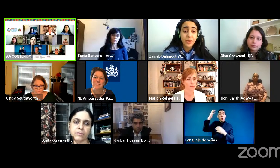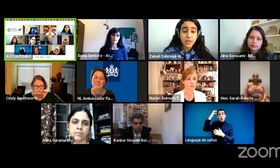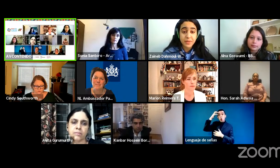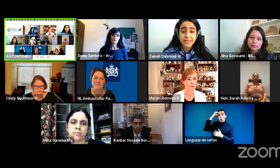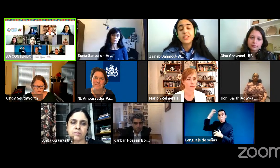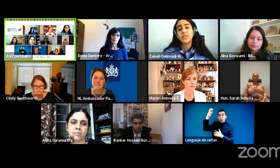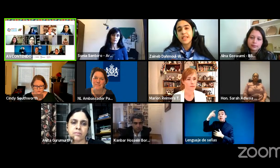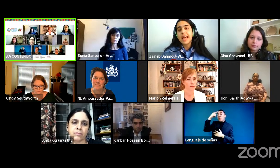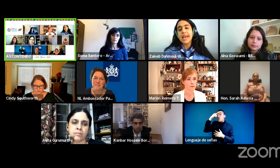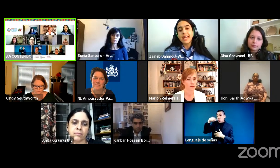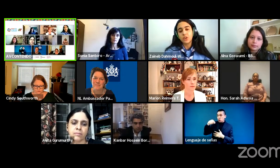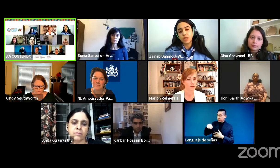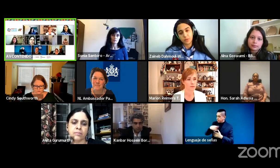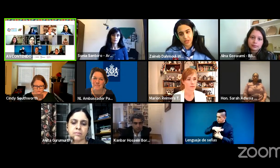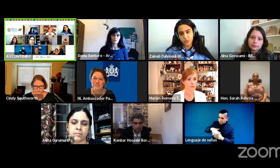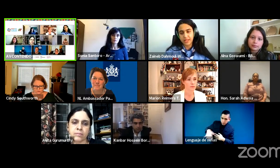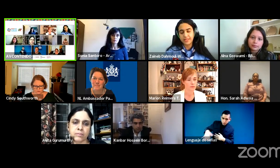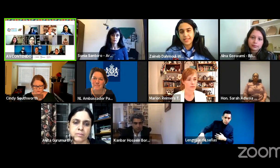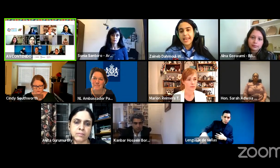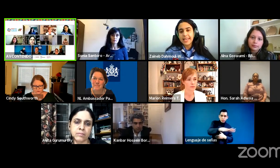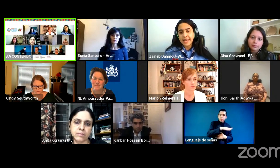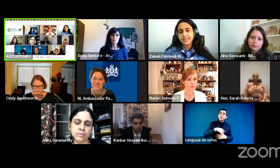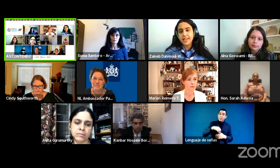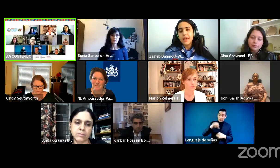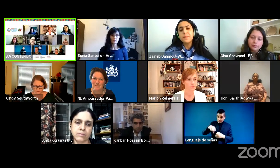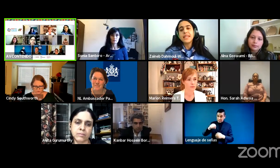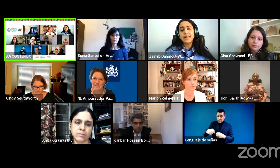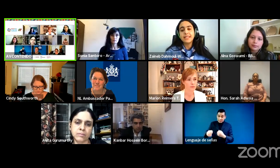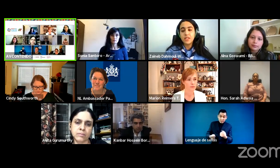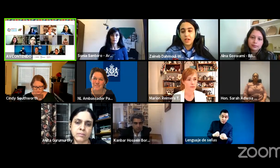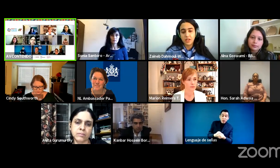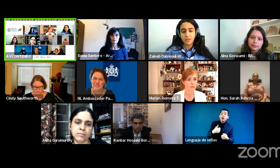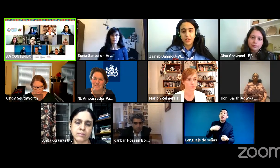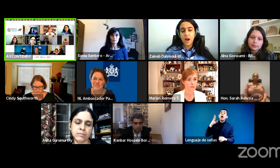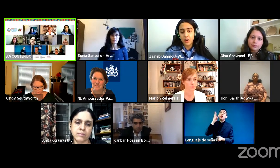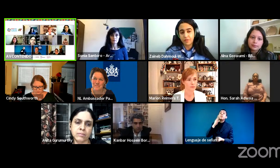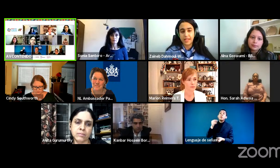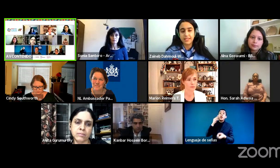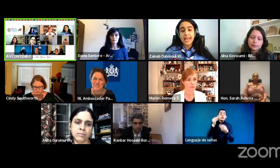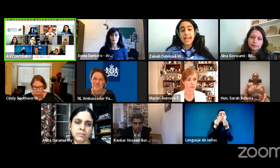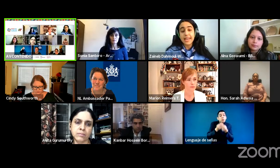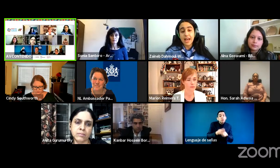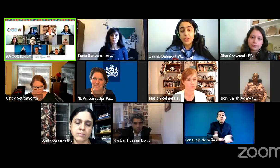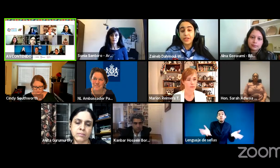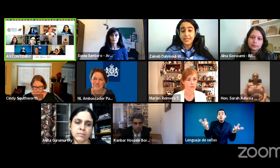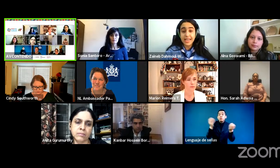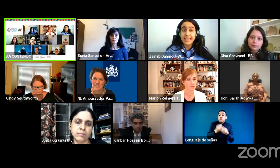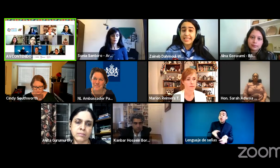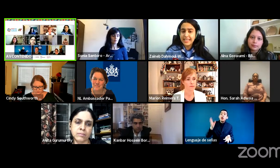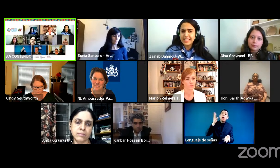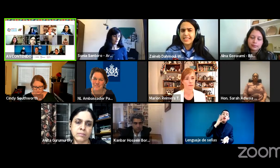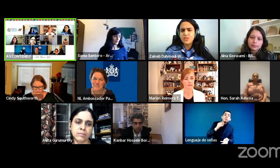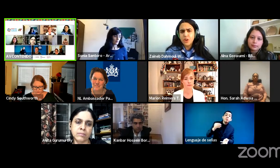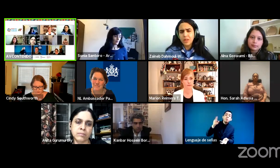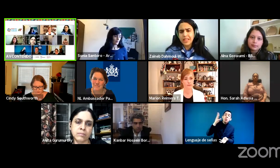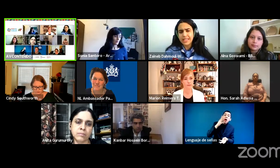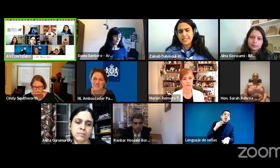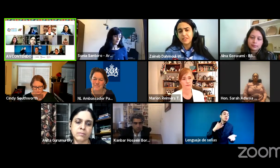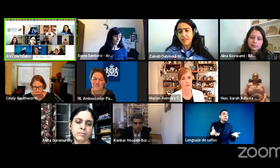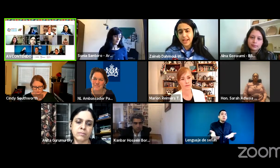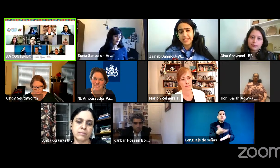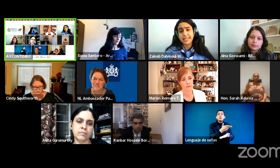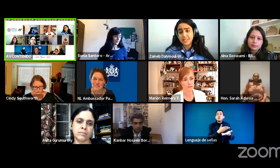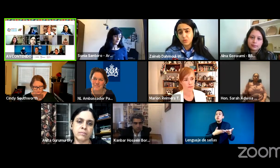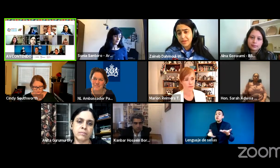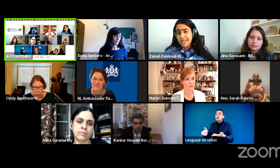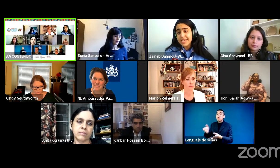listen to our recommendations, and collaborate with us. Yet, media does not cover all of that. And now we are seeing that it is